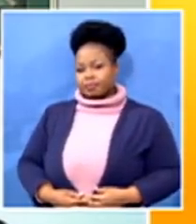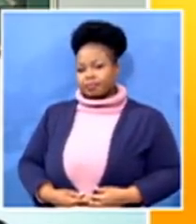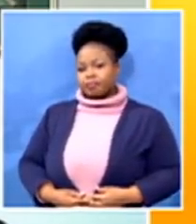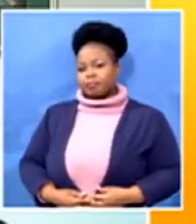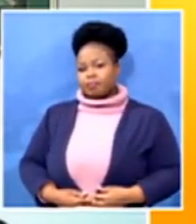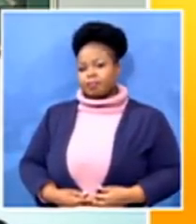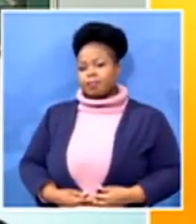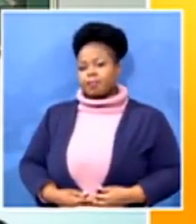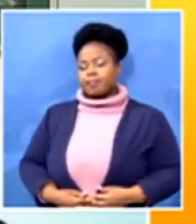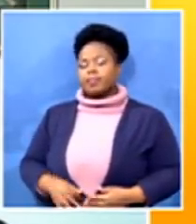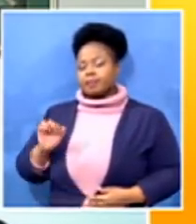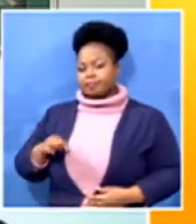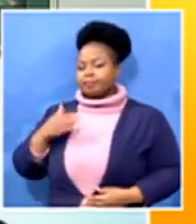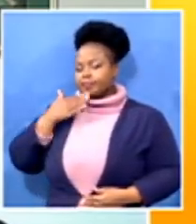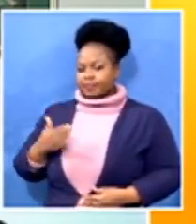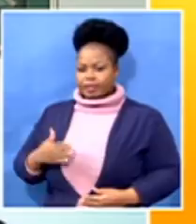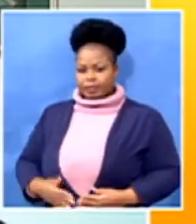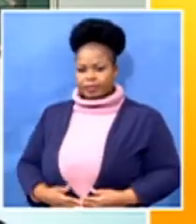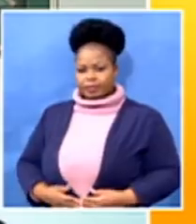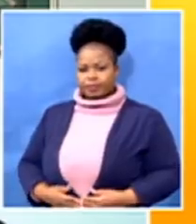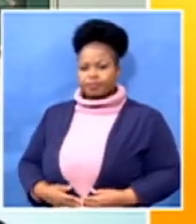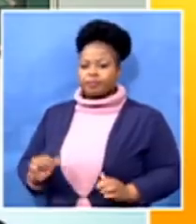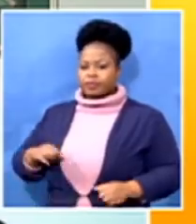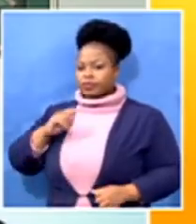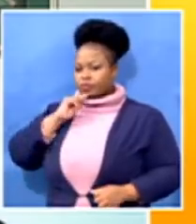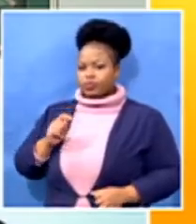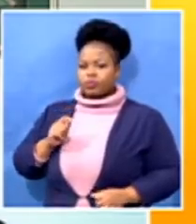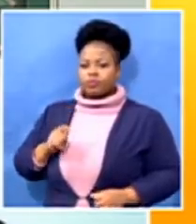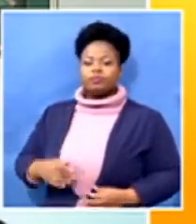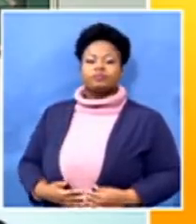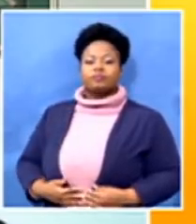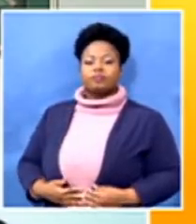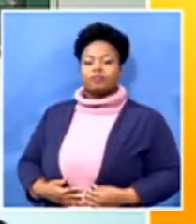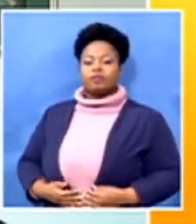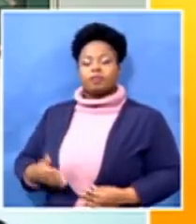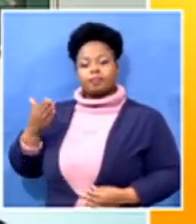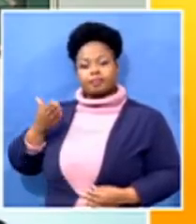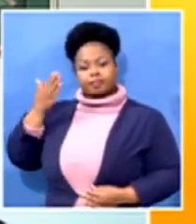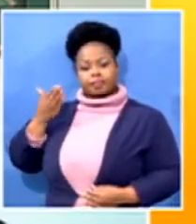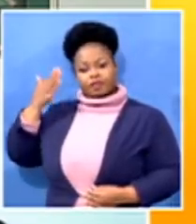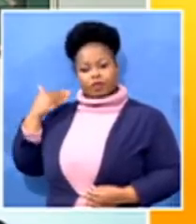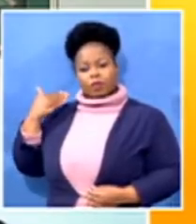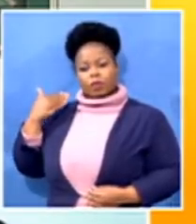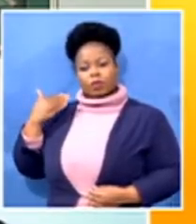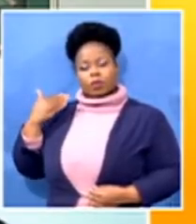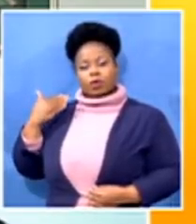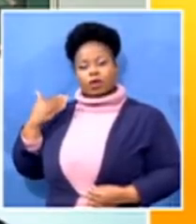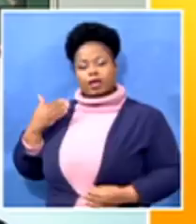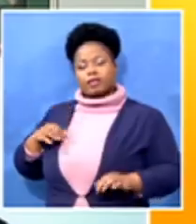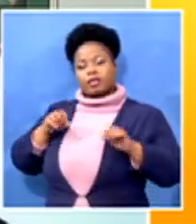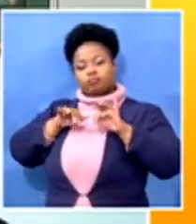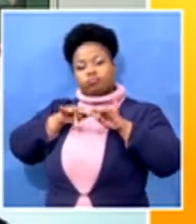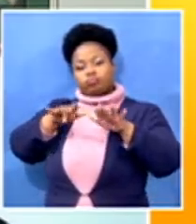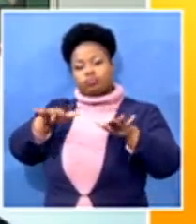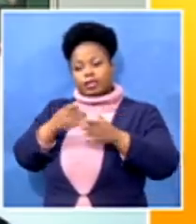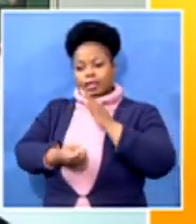Yeah, thanks, Leanne. Definitely. So from the other previous epidemics in the